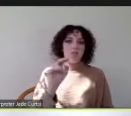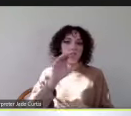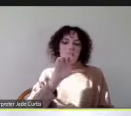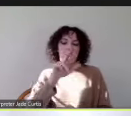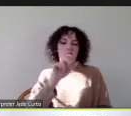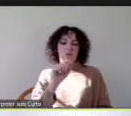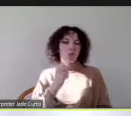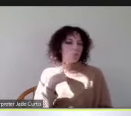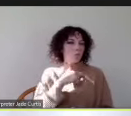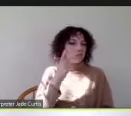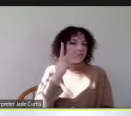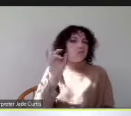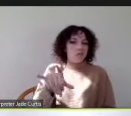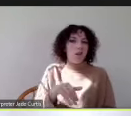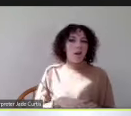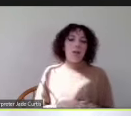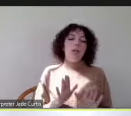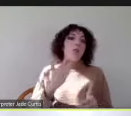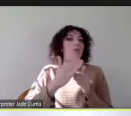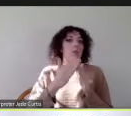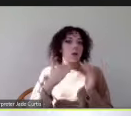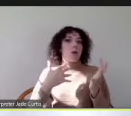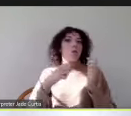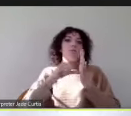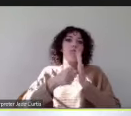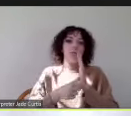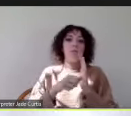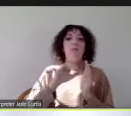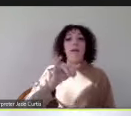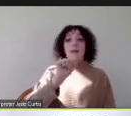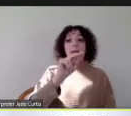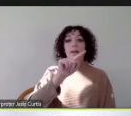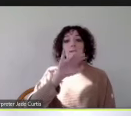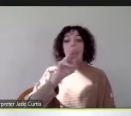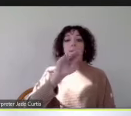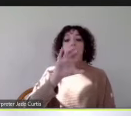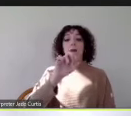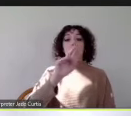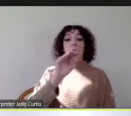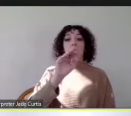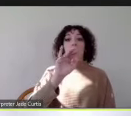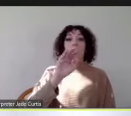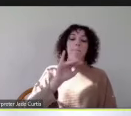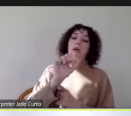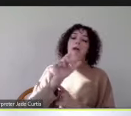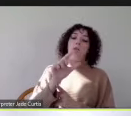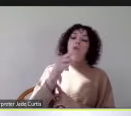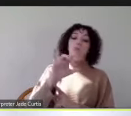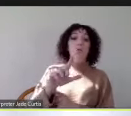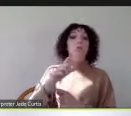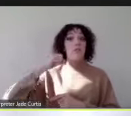So at the end, I would just like to emphasize that antimicrobial resistance is an emerging human health concern that can potentially